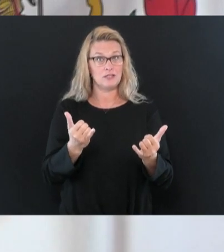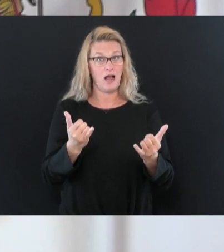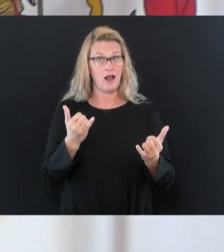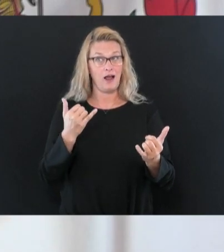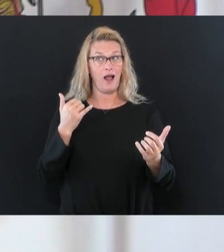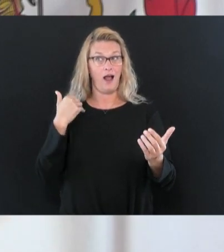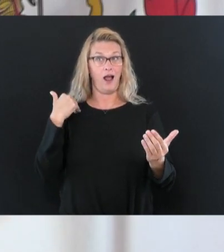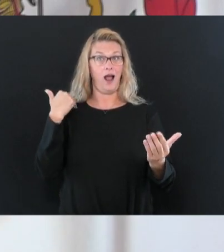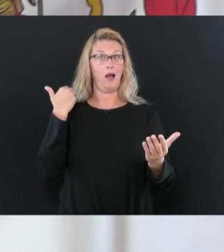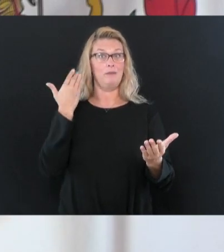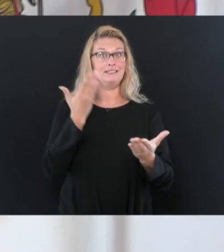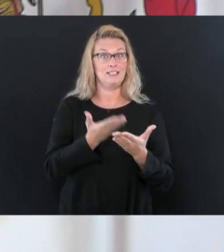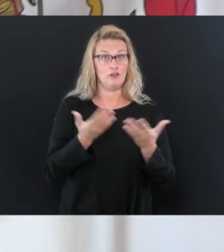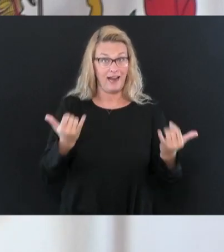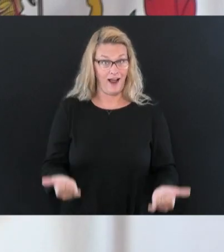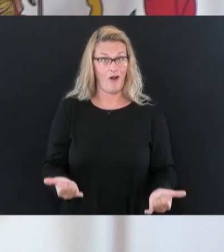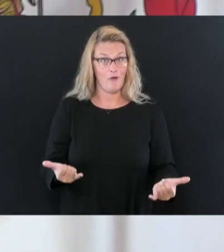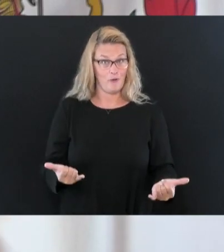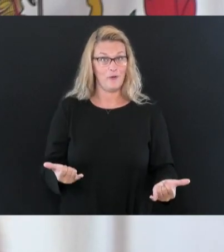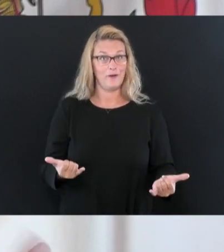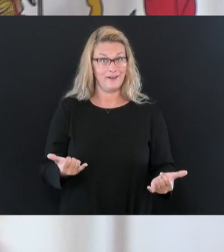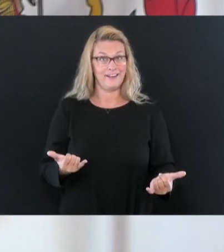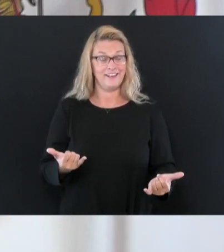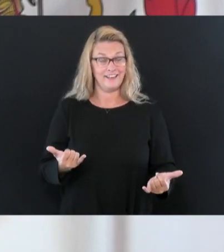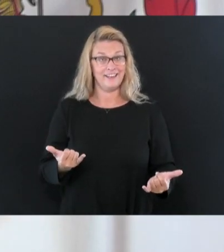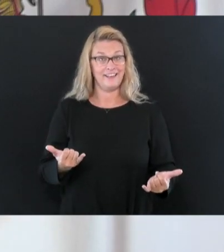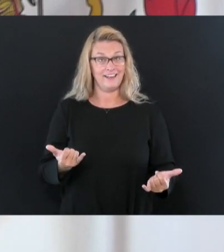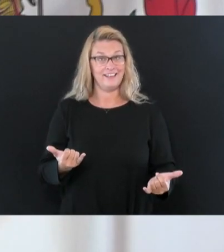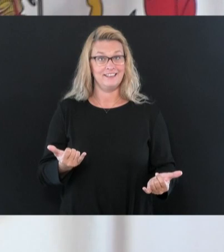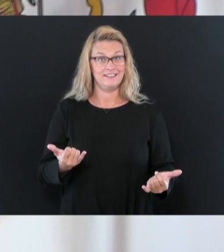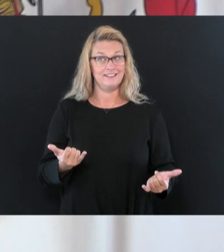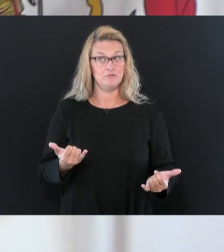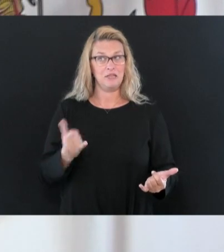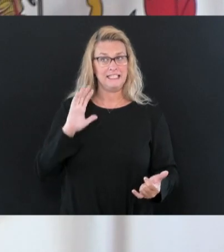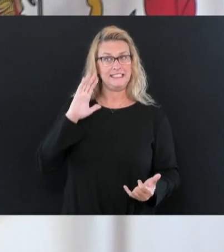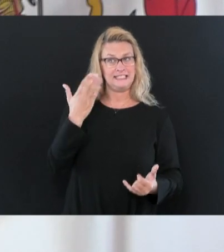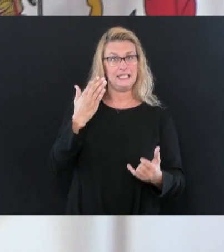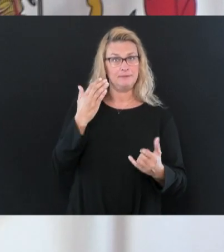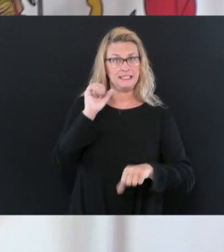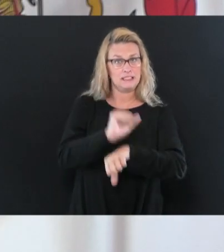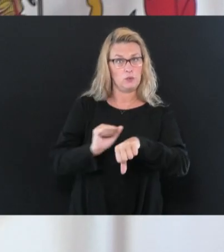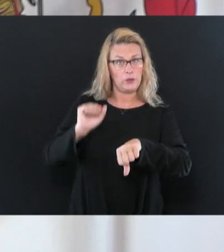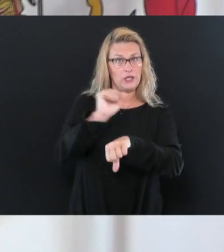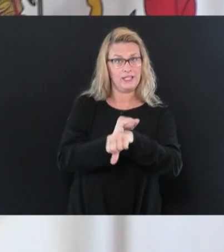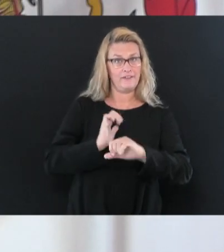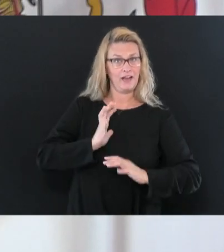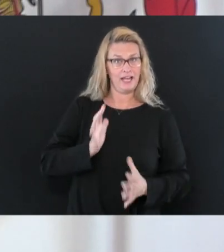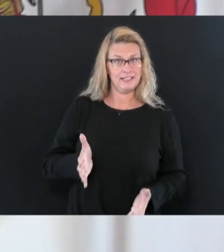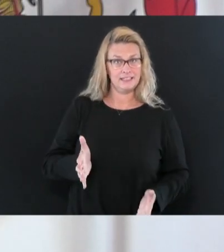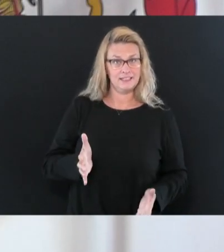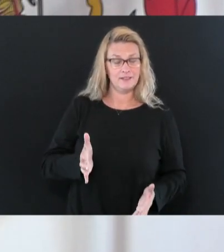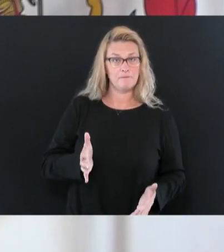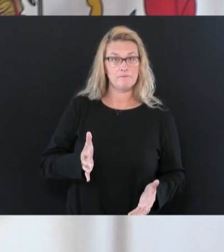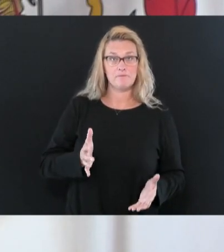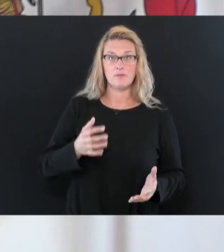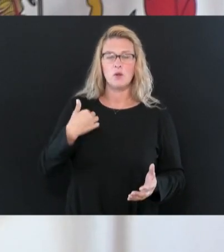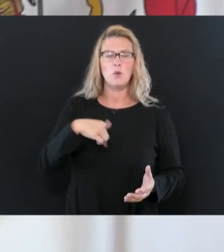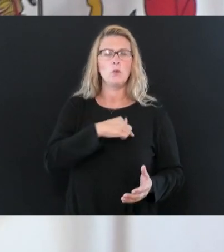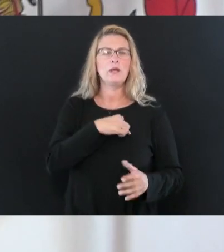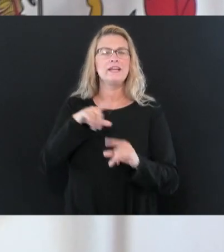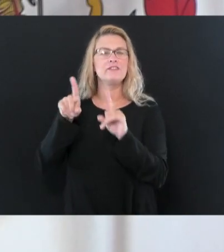now has afforded us. And that is just this: we have